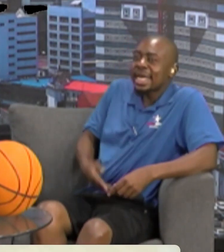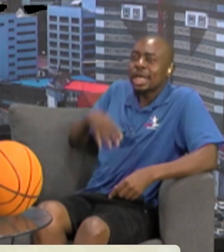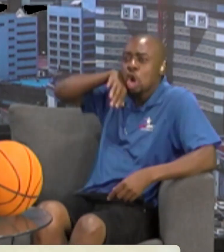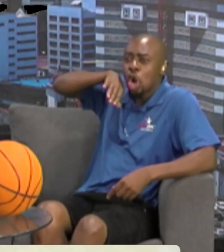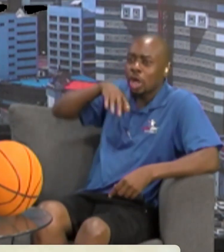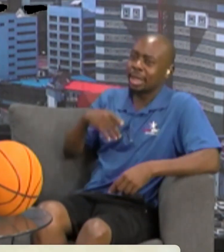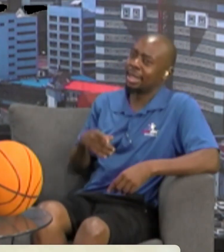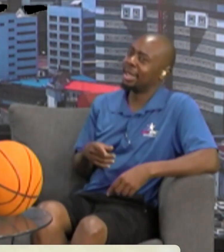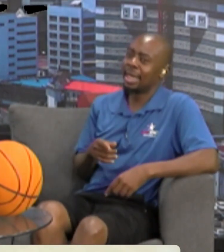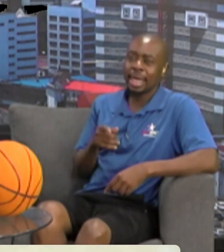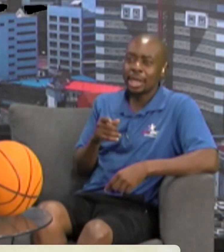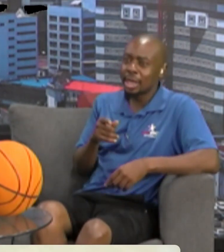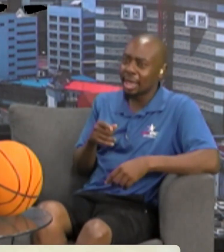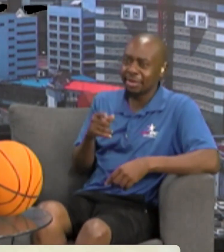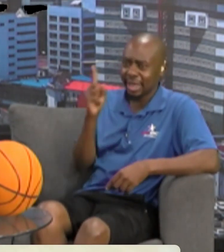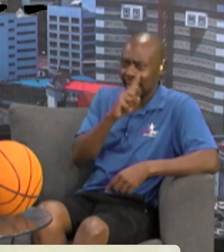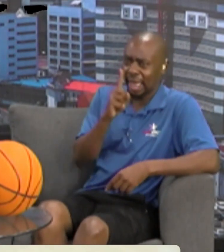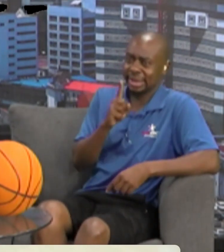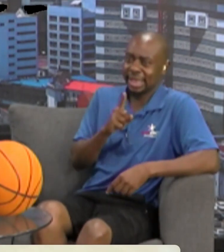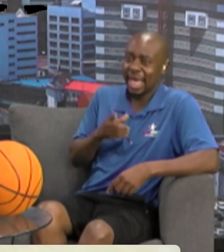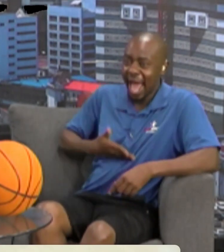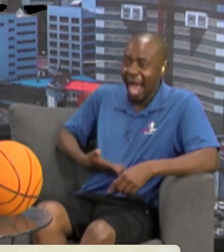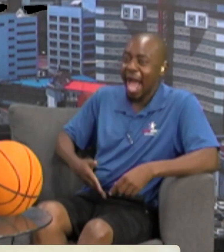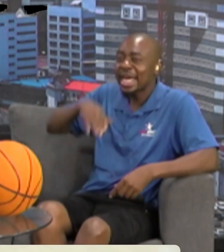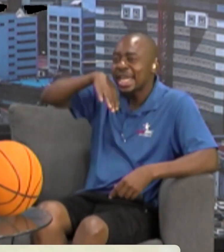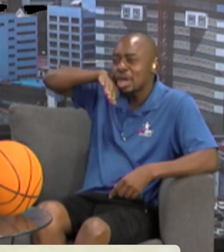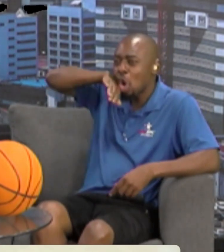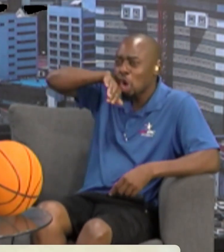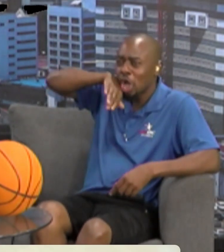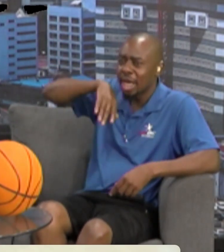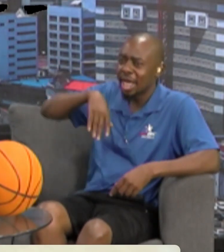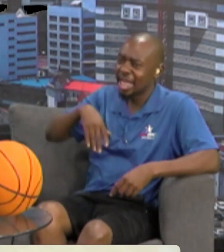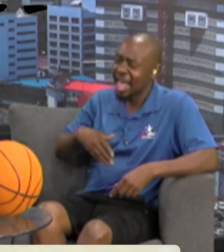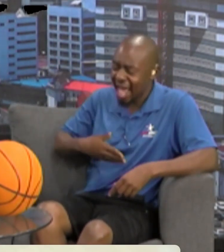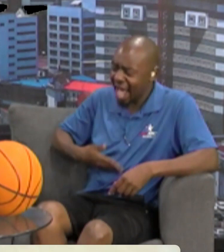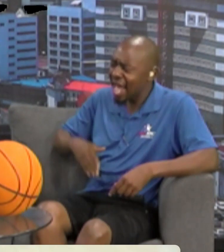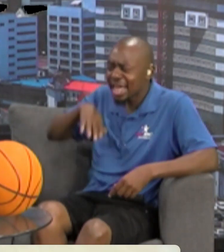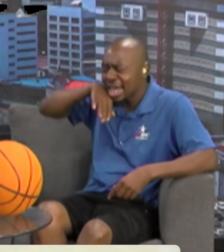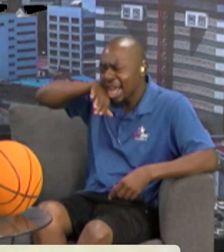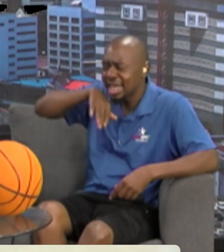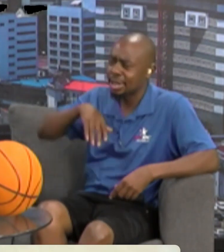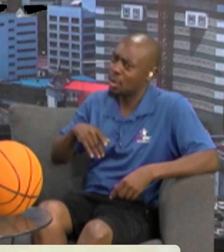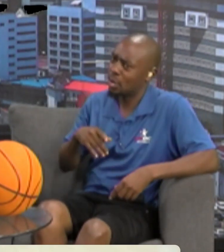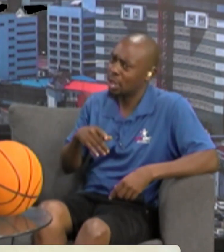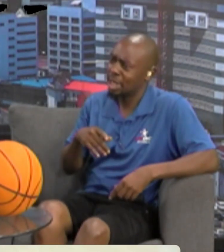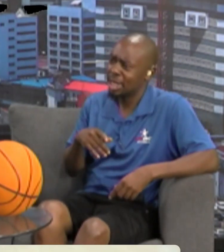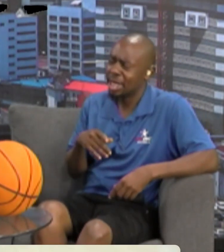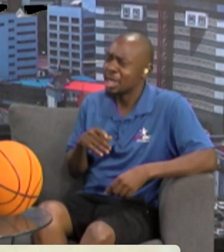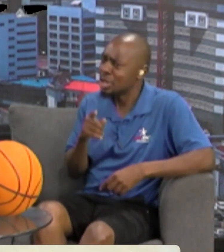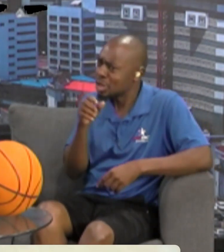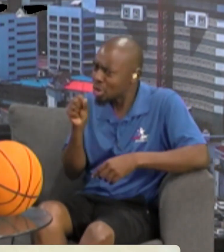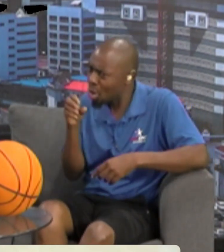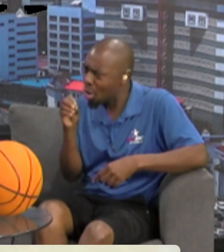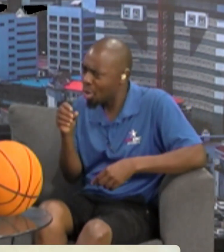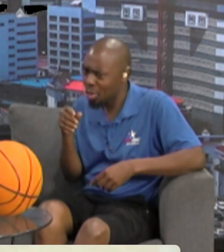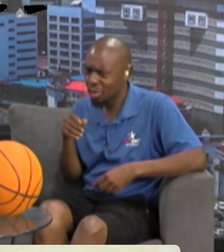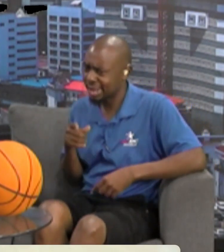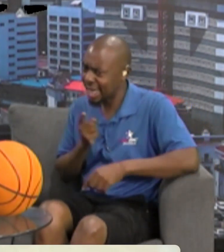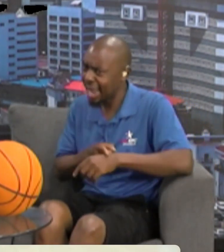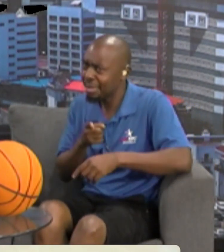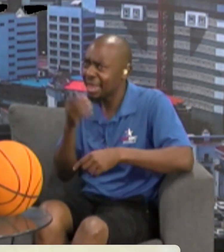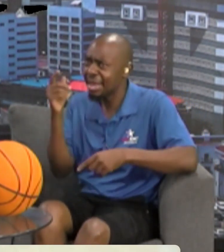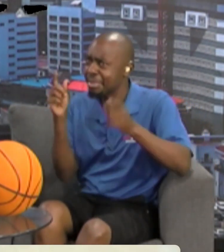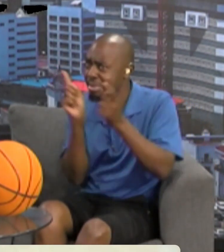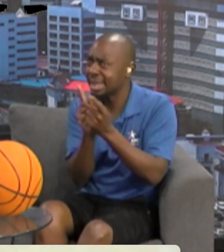right now, you see, they are very that word, the underdog. Yes. An underdog is someone who you should be very wary about.